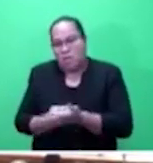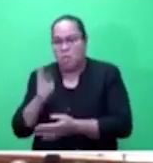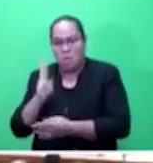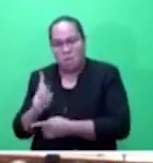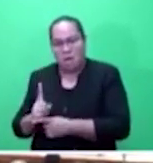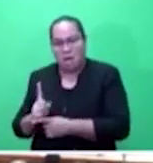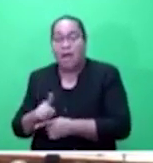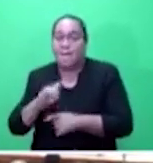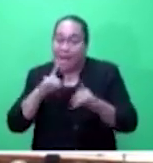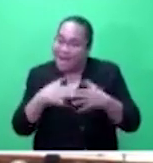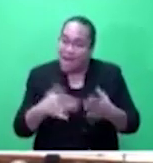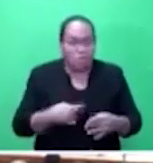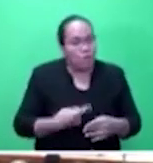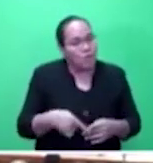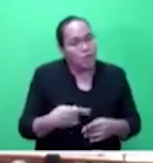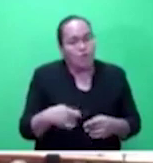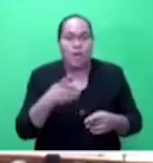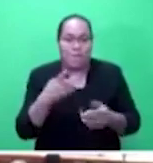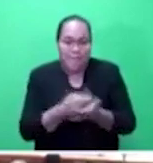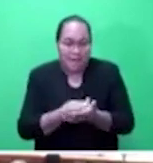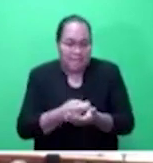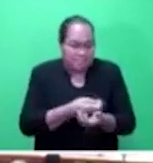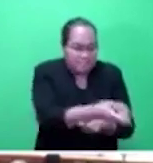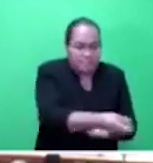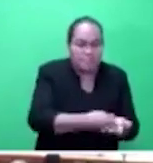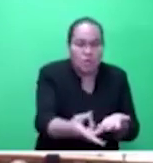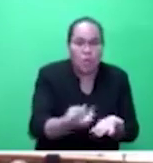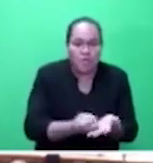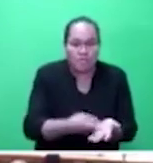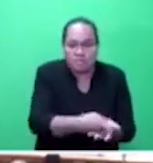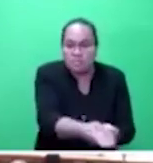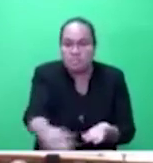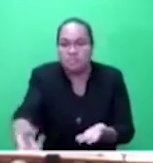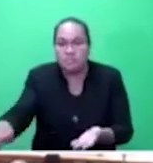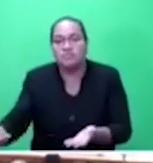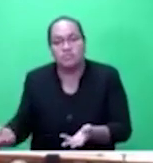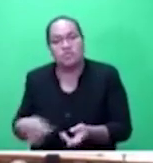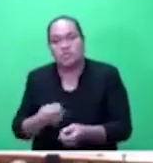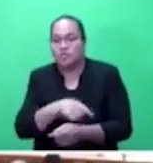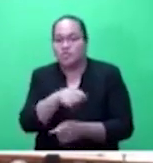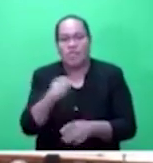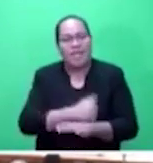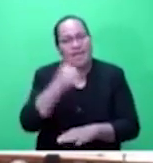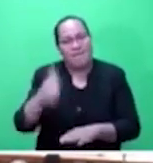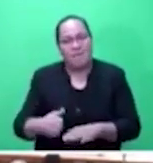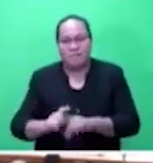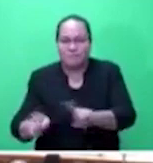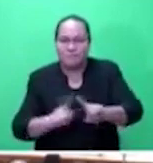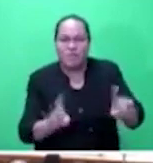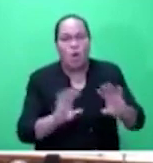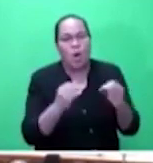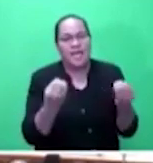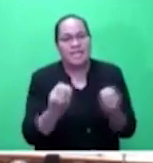money circulating in our economy by keeping salaries where they currently stand across government entities or statutory